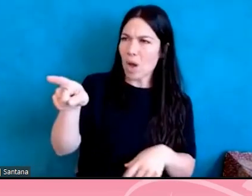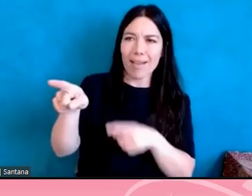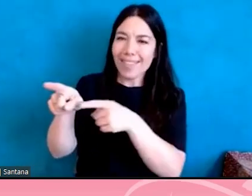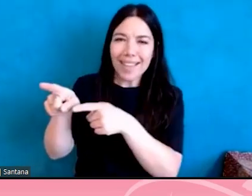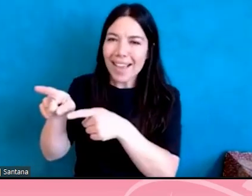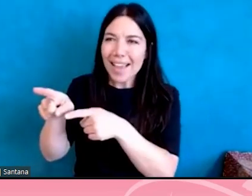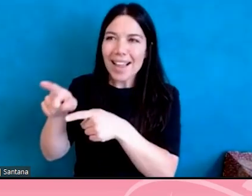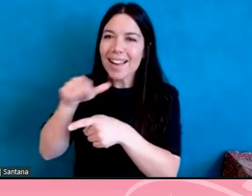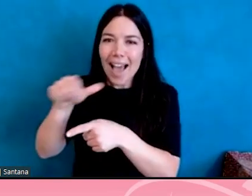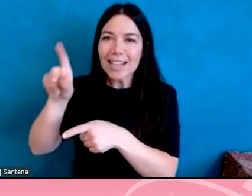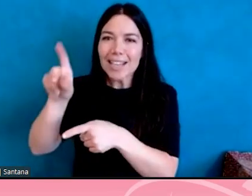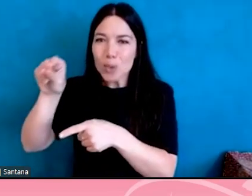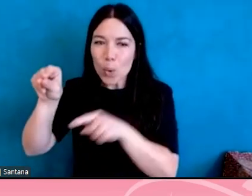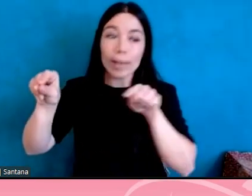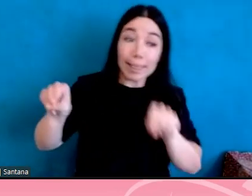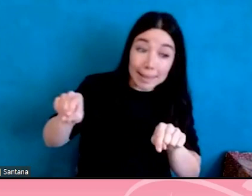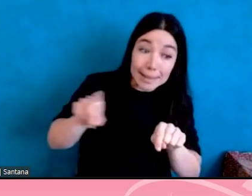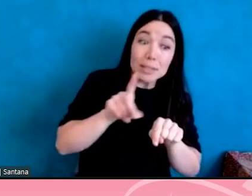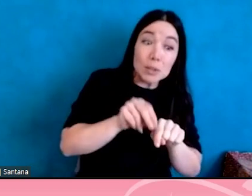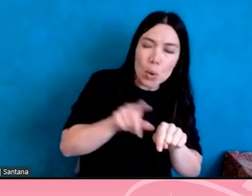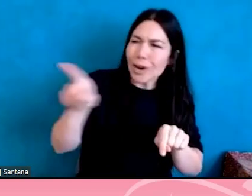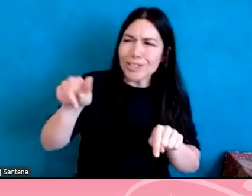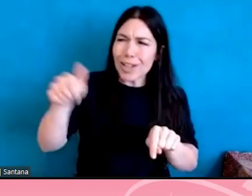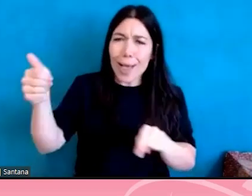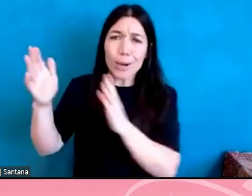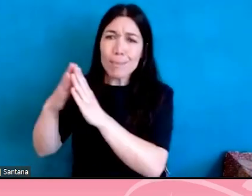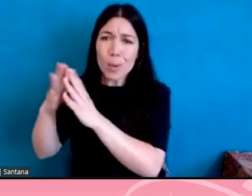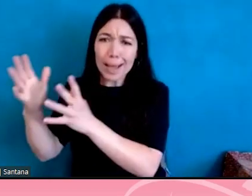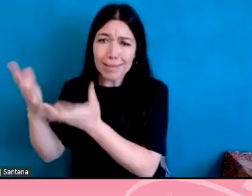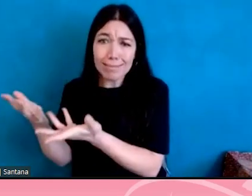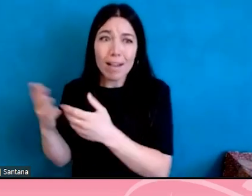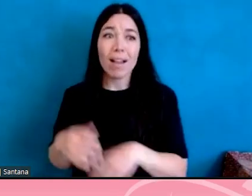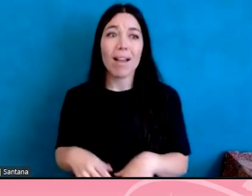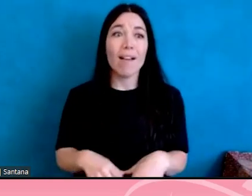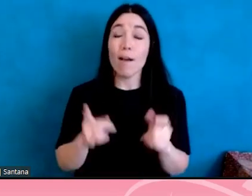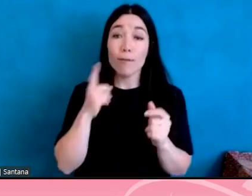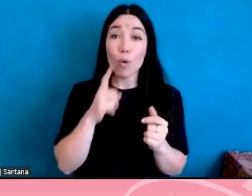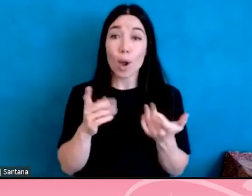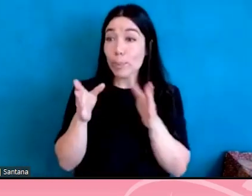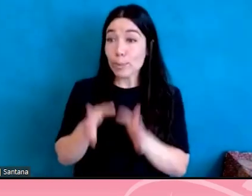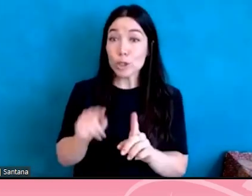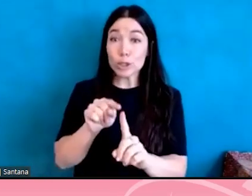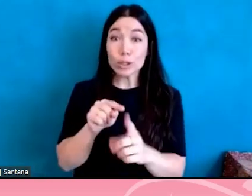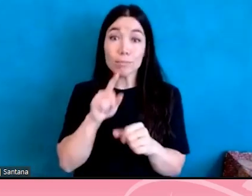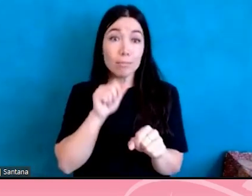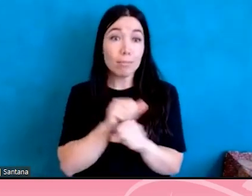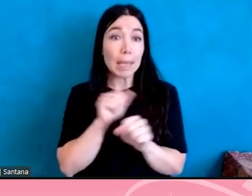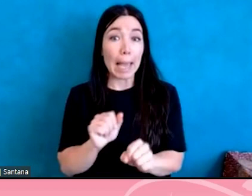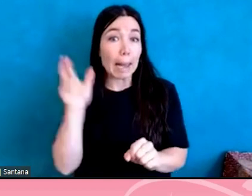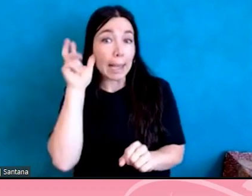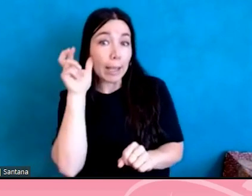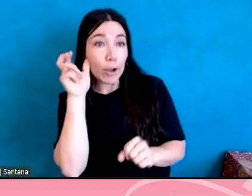the review, and ensuring that the person can actually hear and does not have difficulty thinking seem to